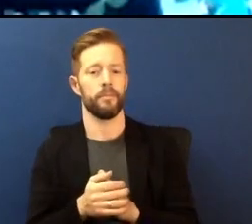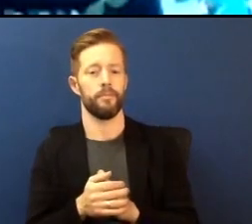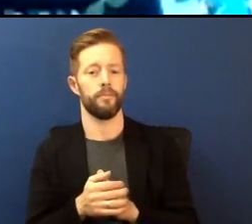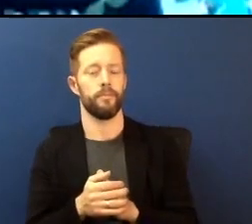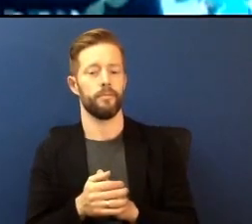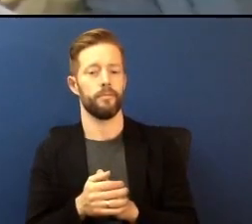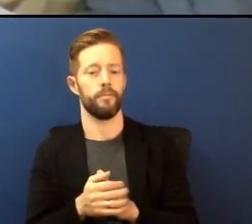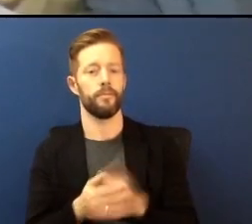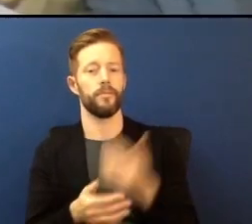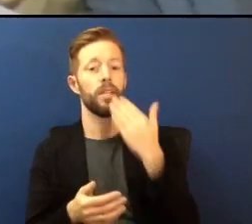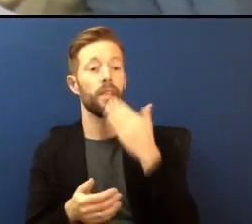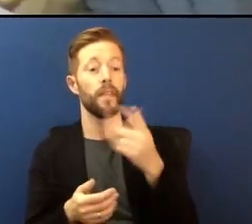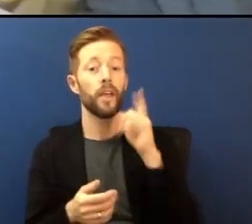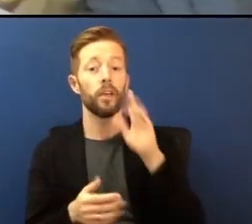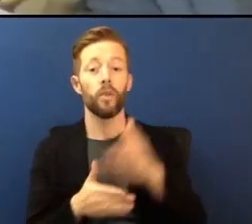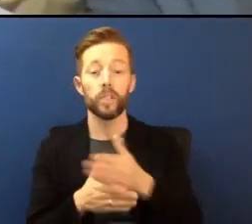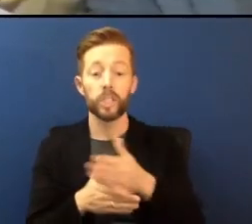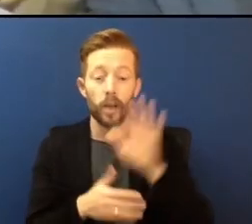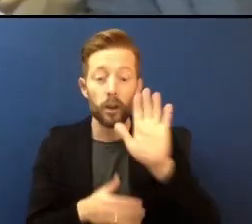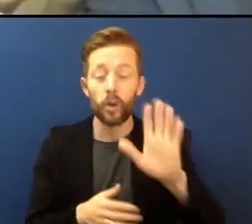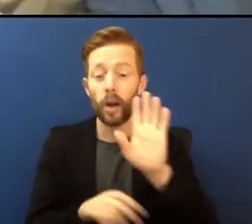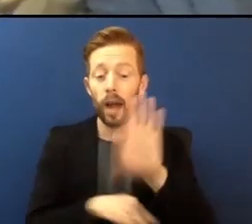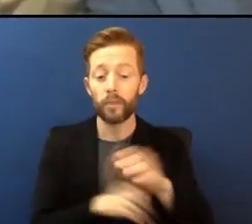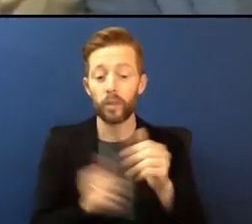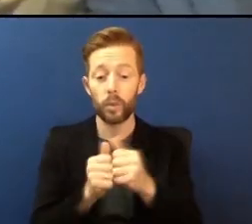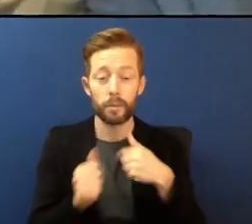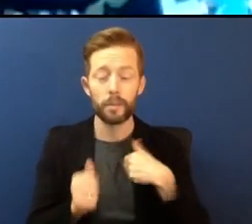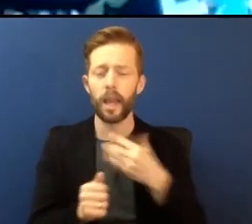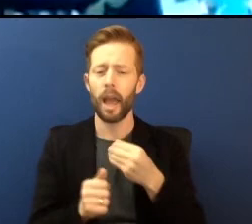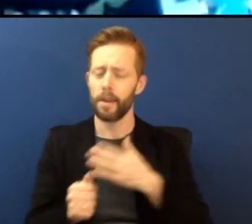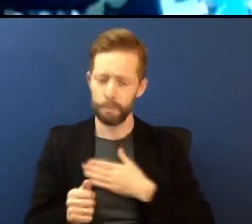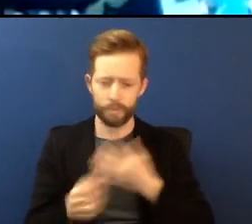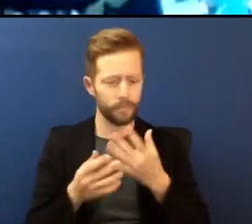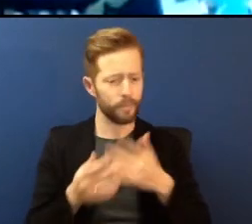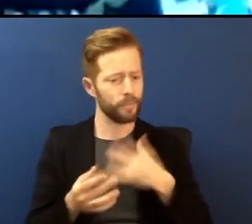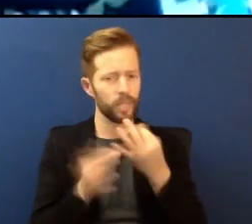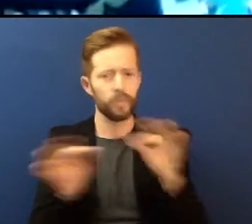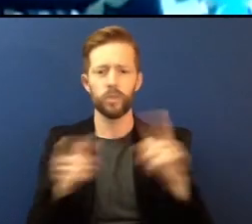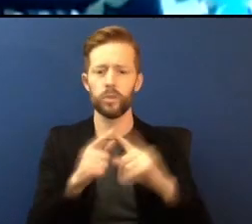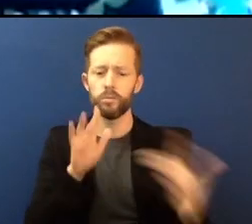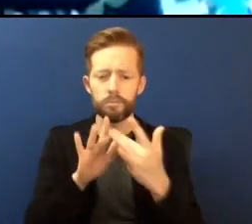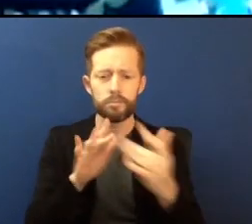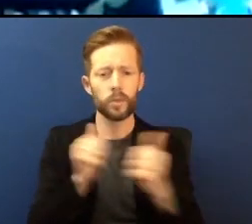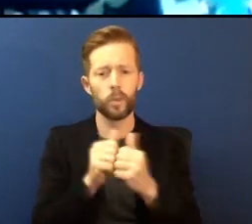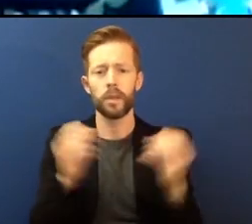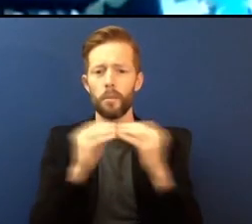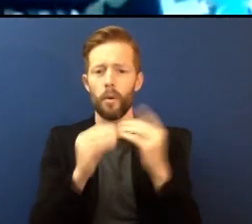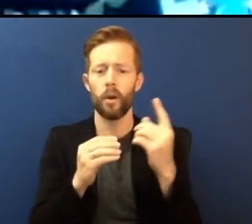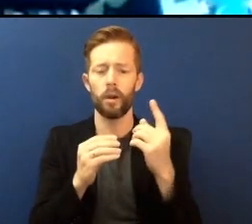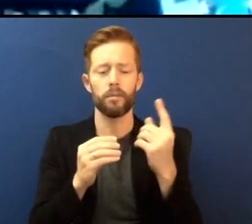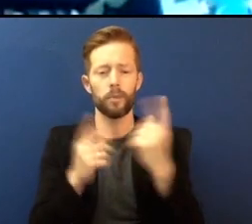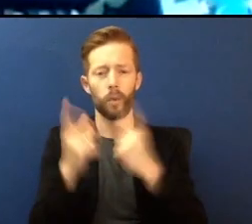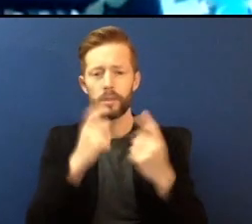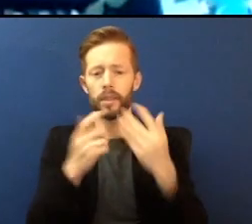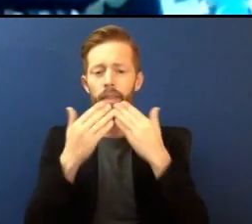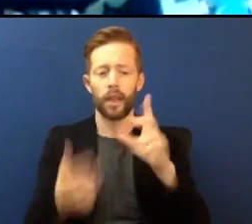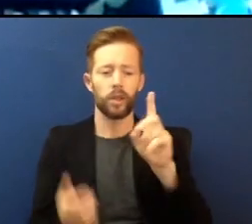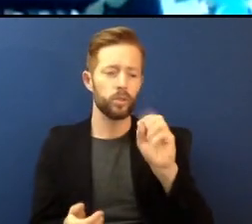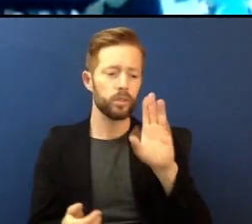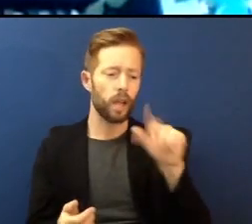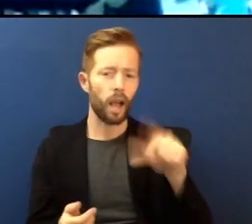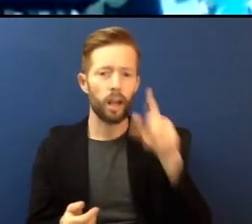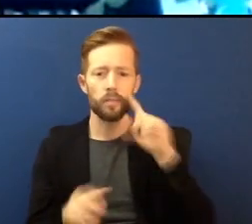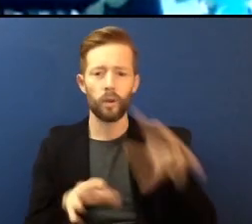are. Thanks. Thank you all so much for sharing your afternoon with me, and please feel free to reach out to us, with additional